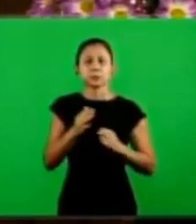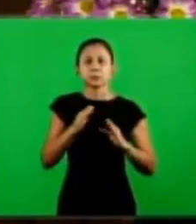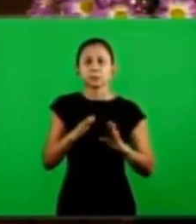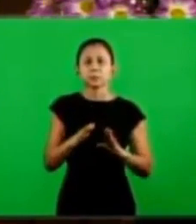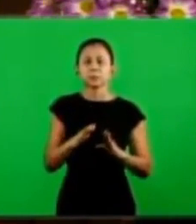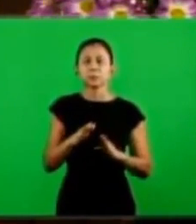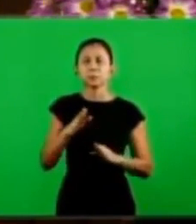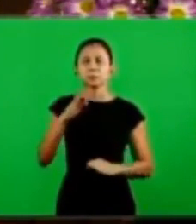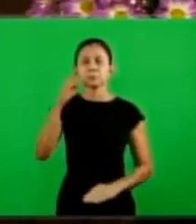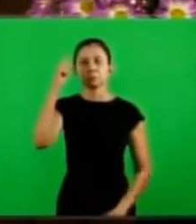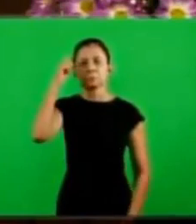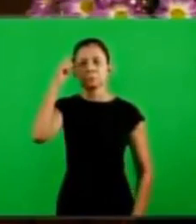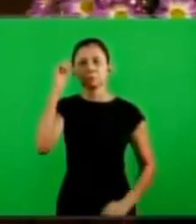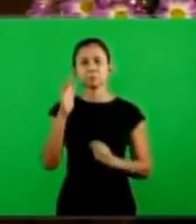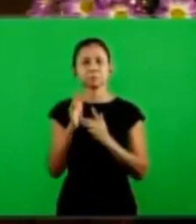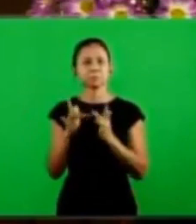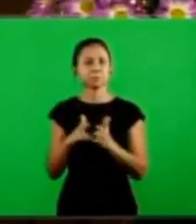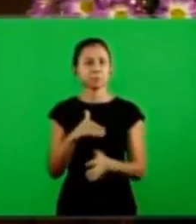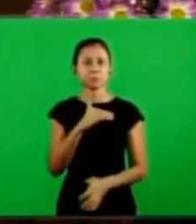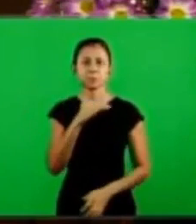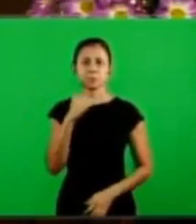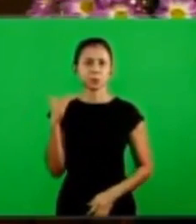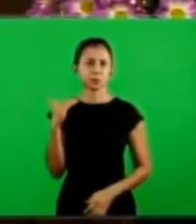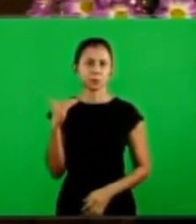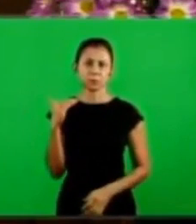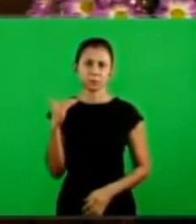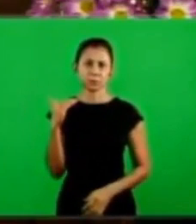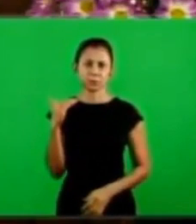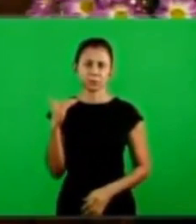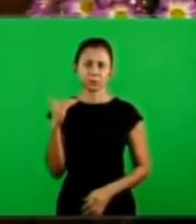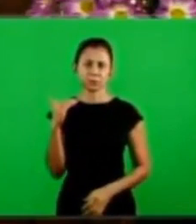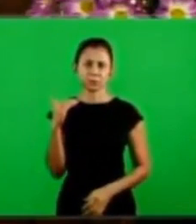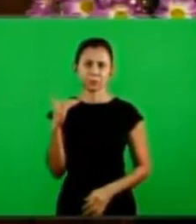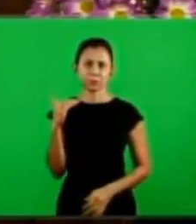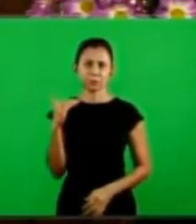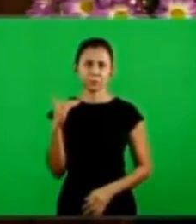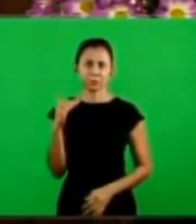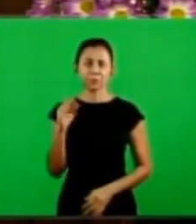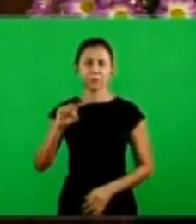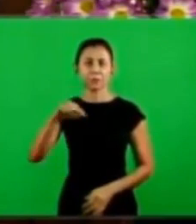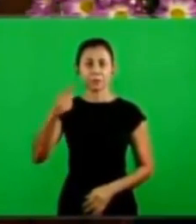this is the normal thought. He is dead, so where is he?